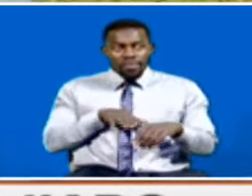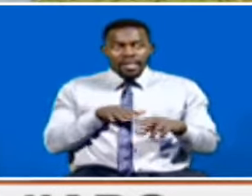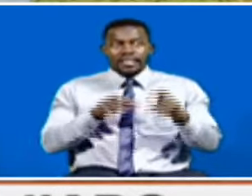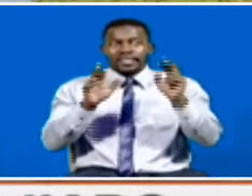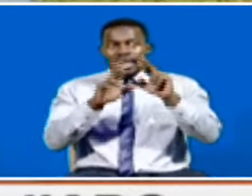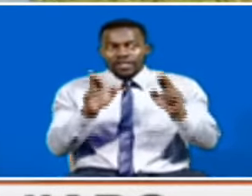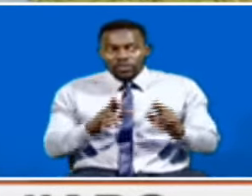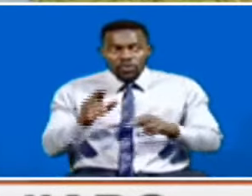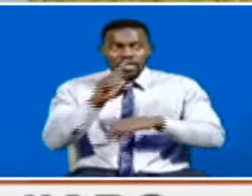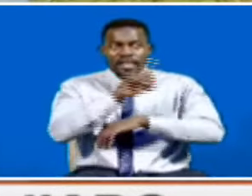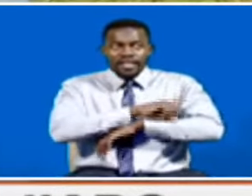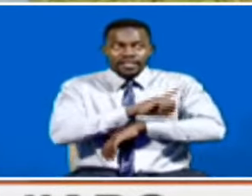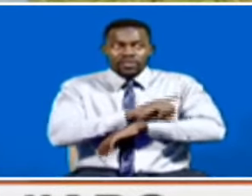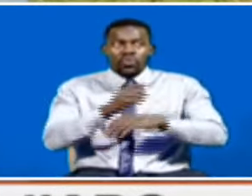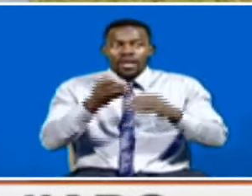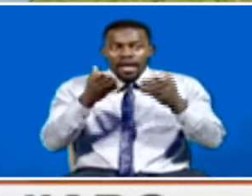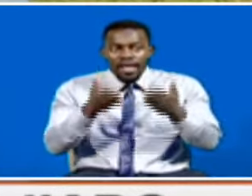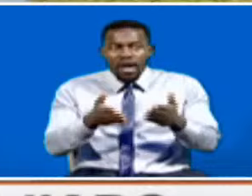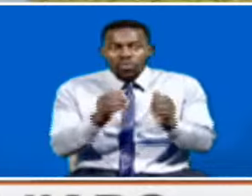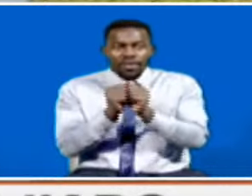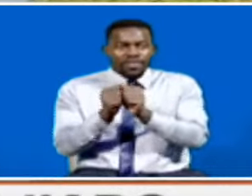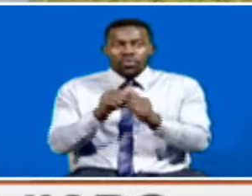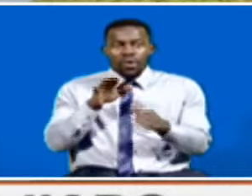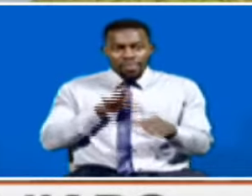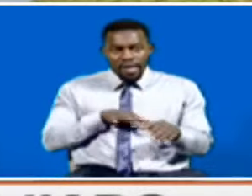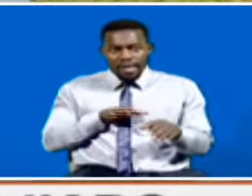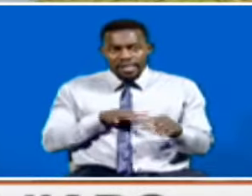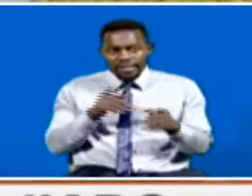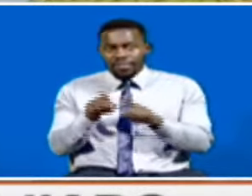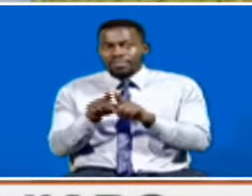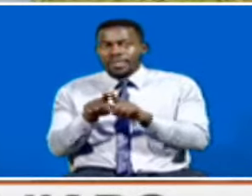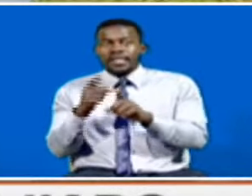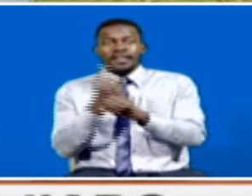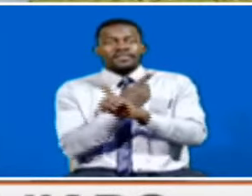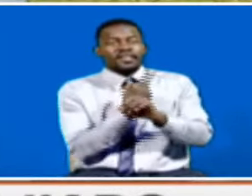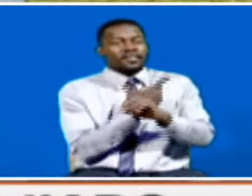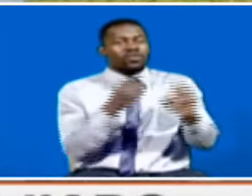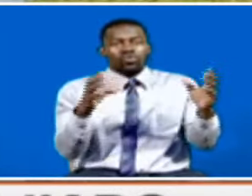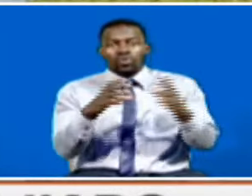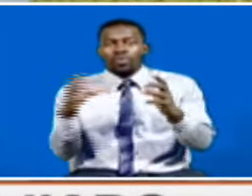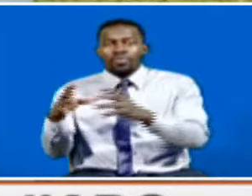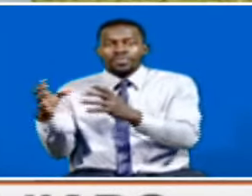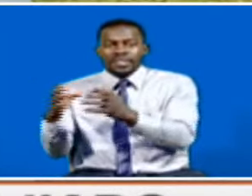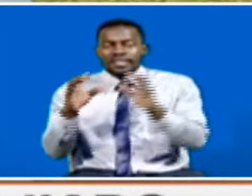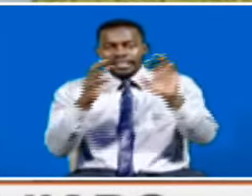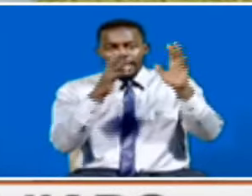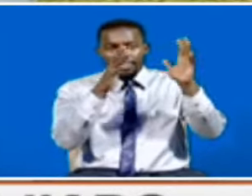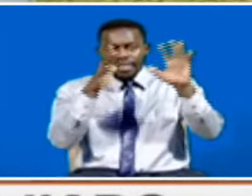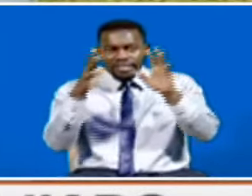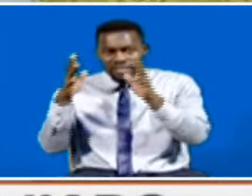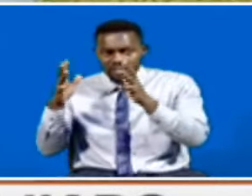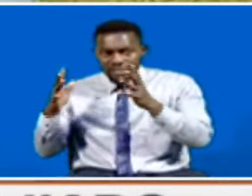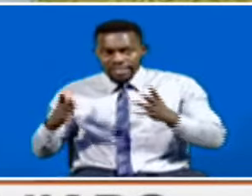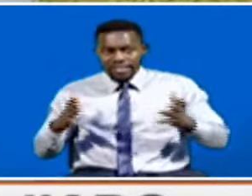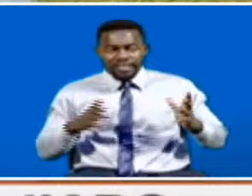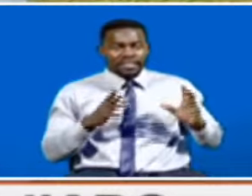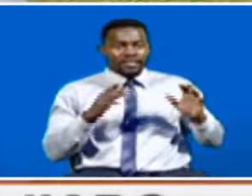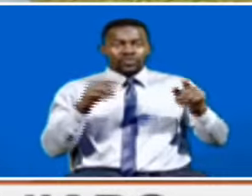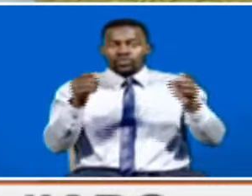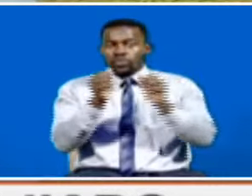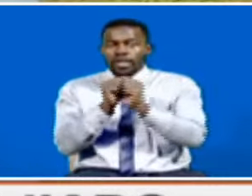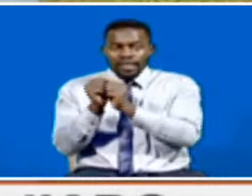in Moilo with women from Kuku Group Ranch and other group ranches celebrating together the achievement that the